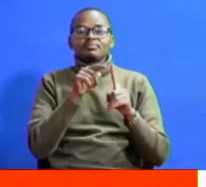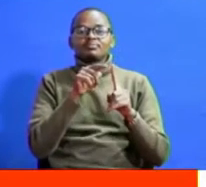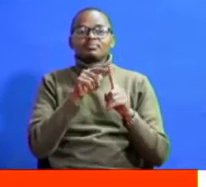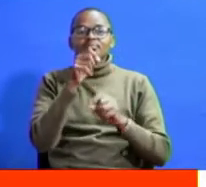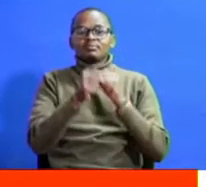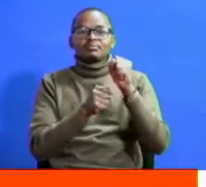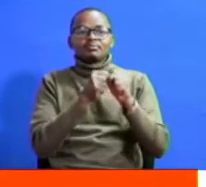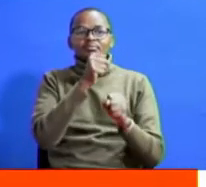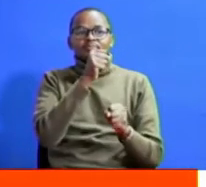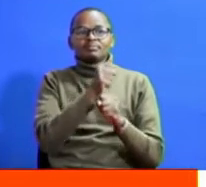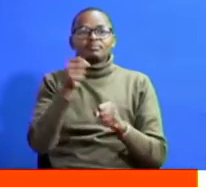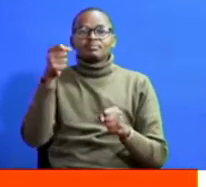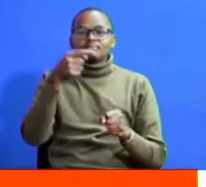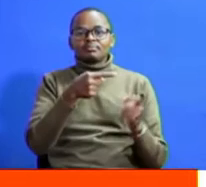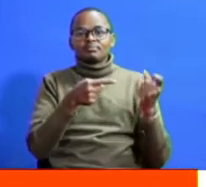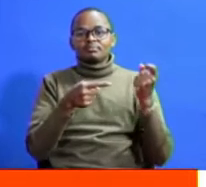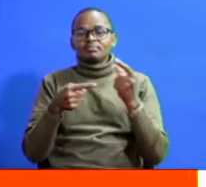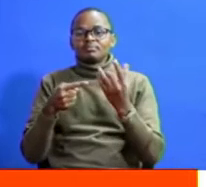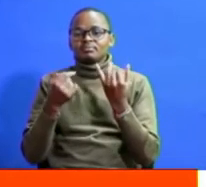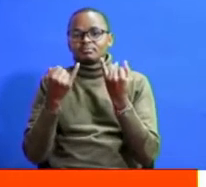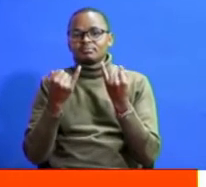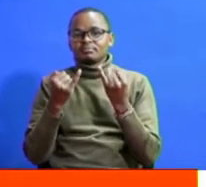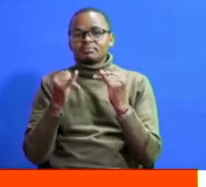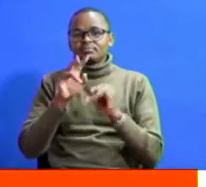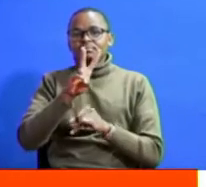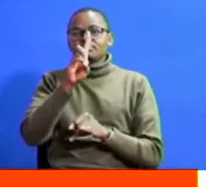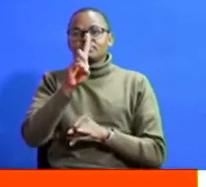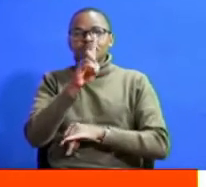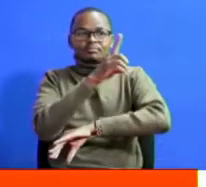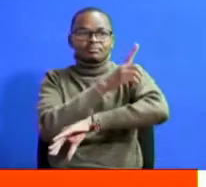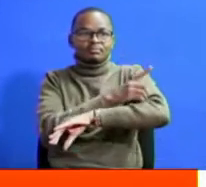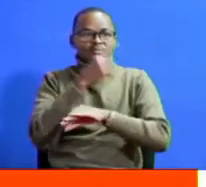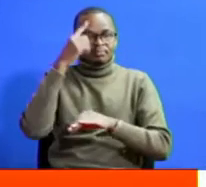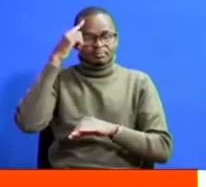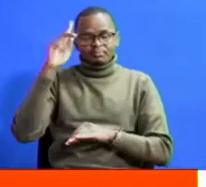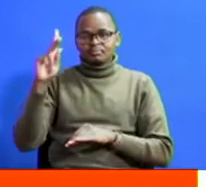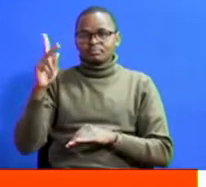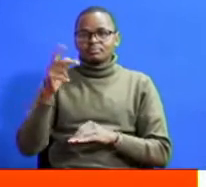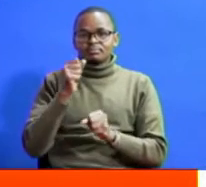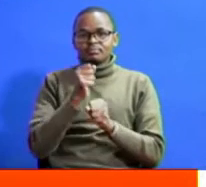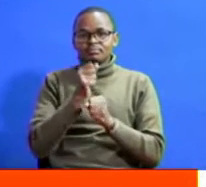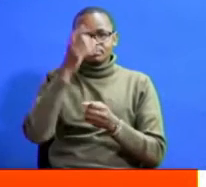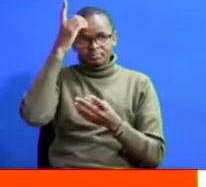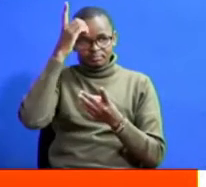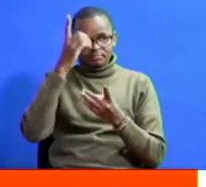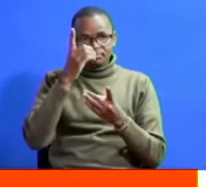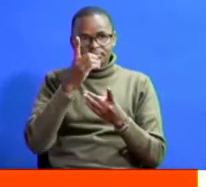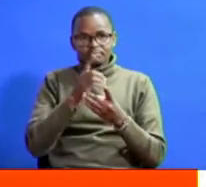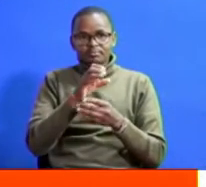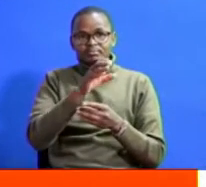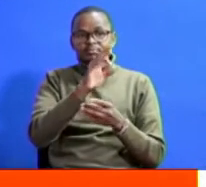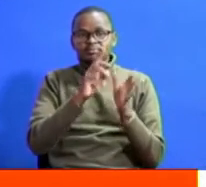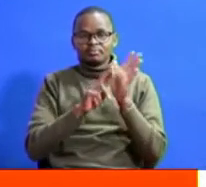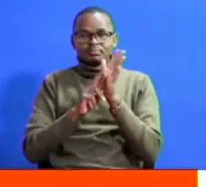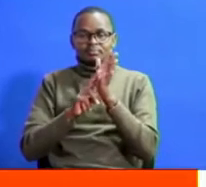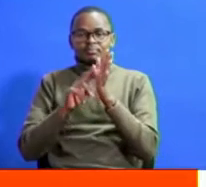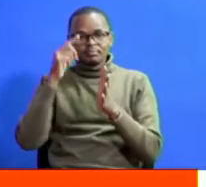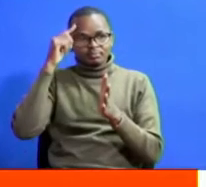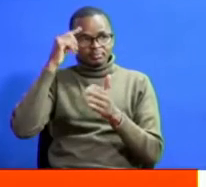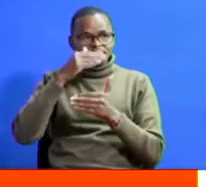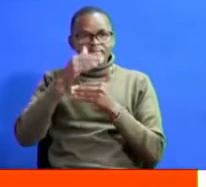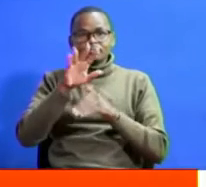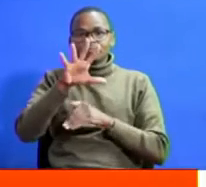years, months, weeks, and now just 21 days for the Kenyans to make a decision of their representatives for the